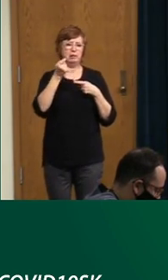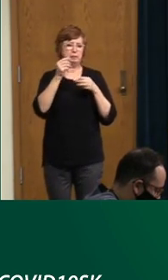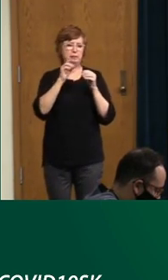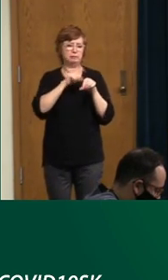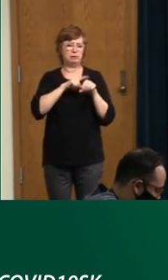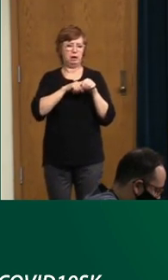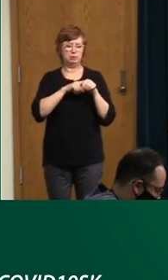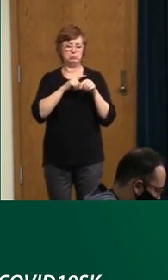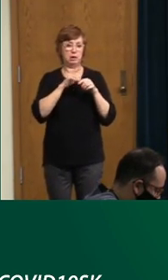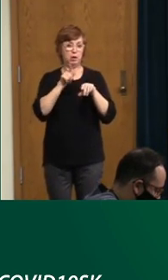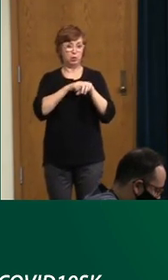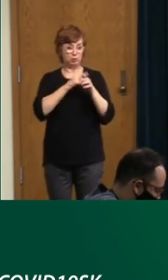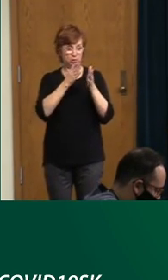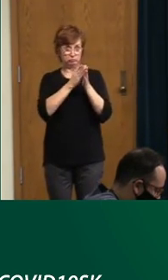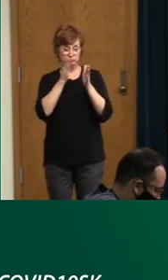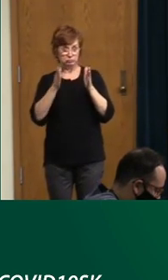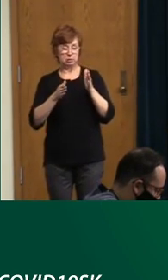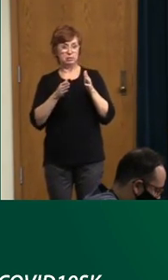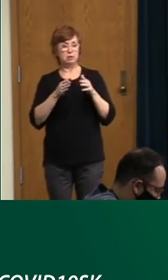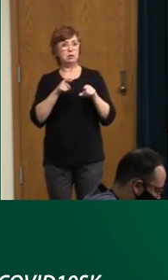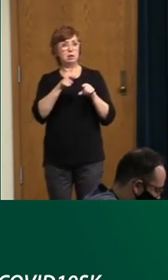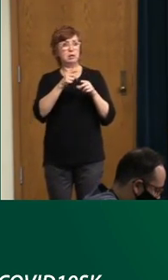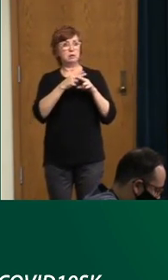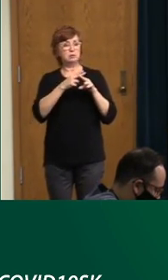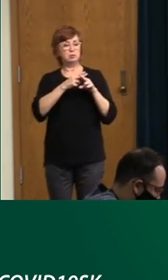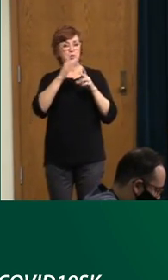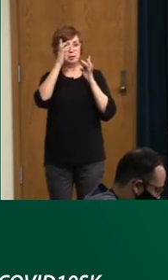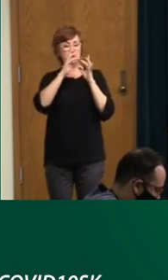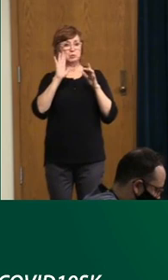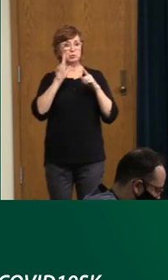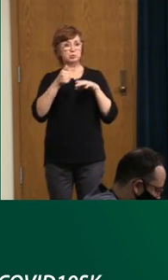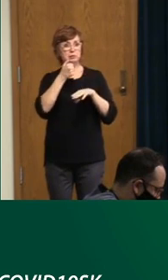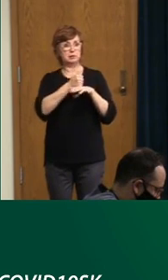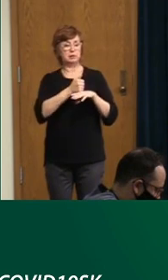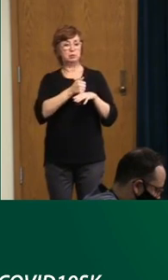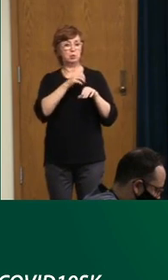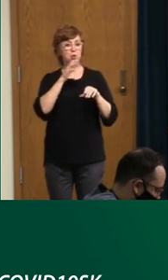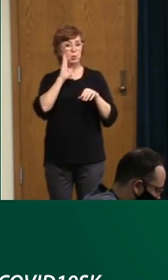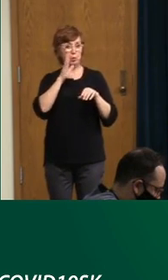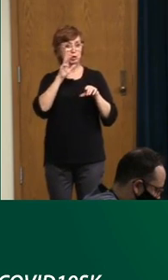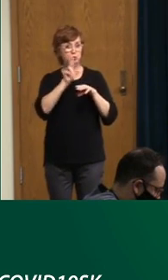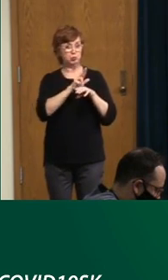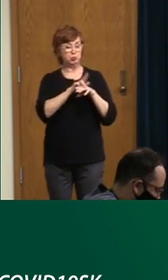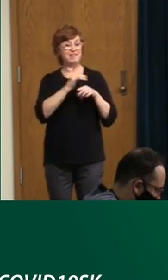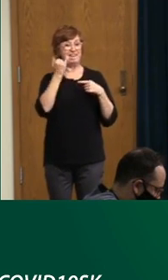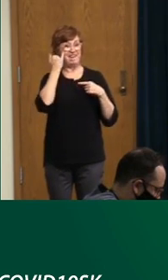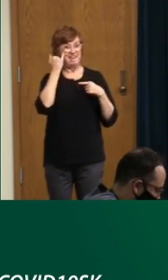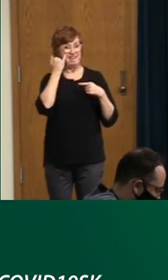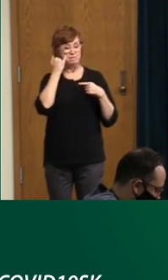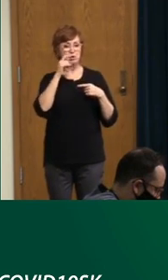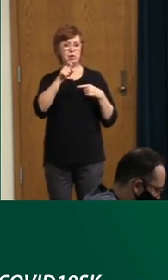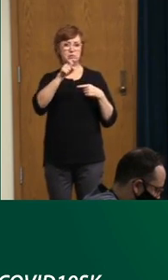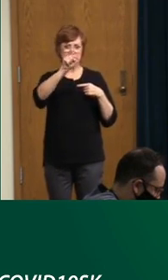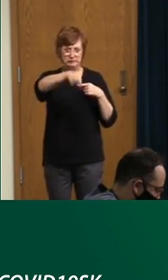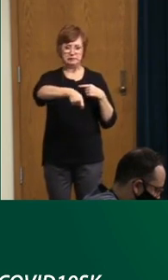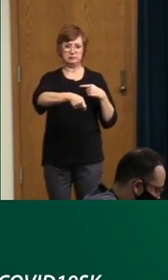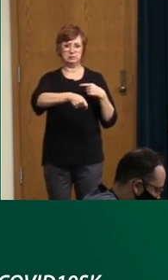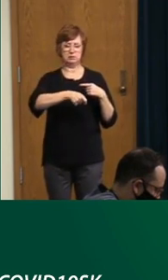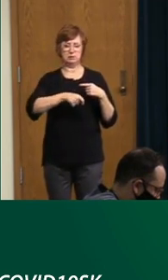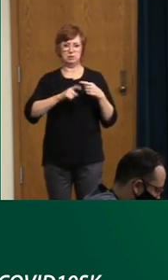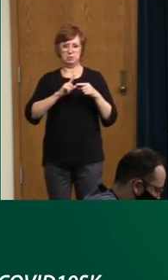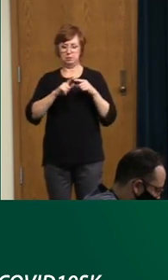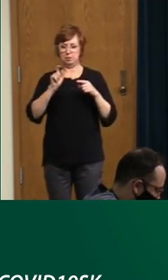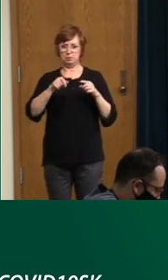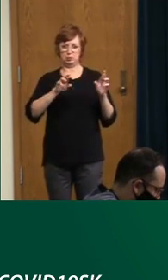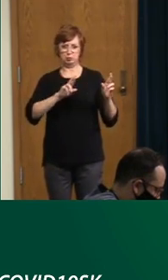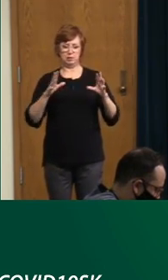from my understanding is that the field hospitals would be used, but only if absolutely necessary. But that's why we built them, is to make